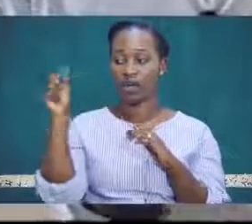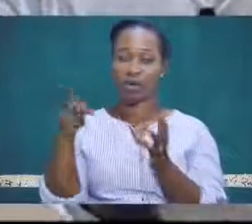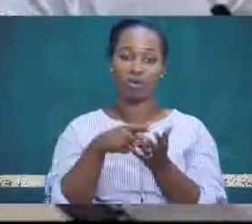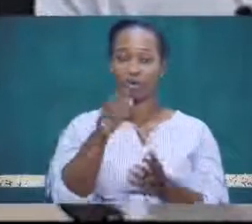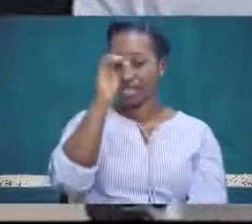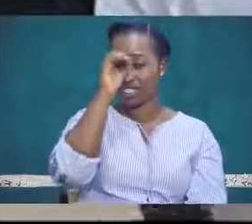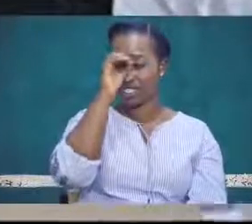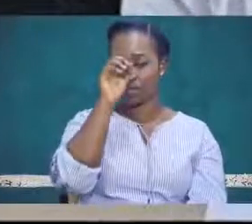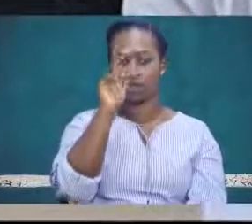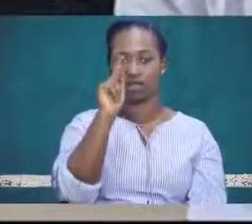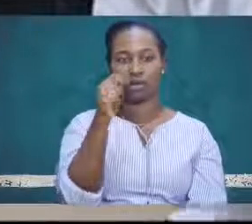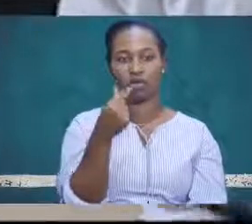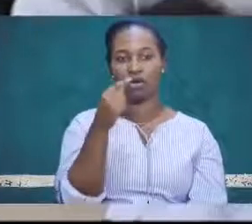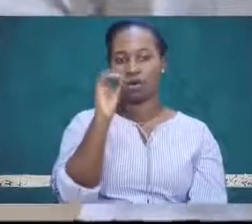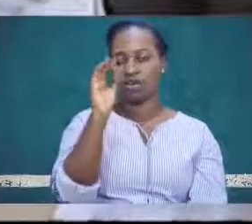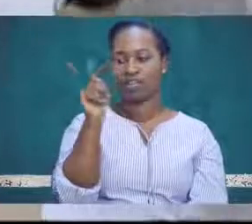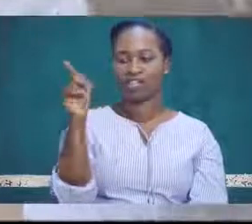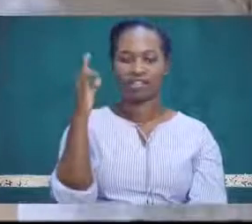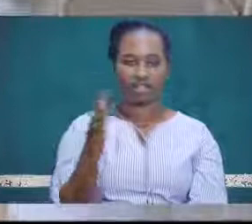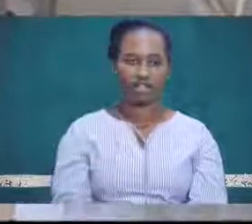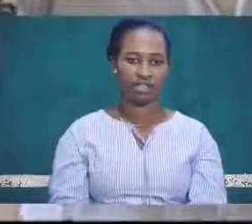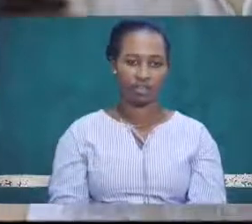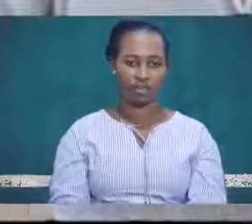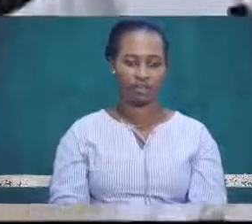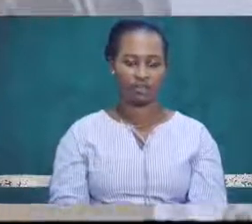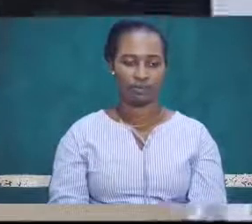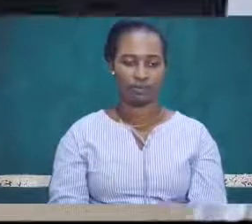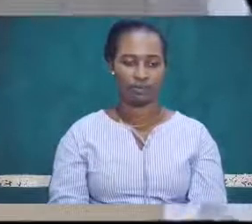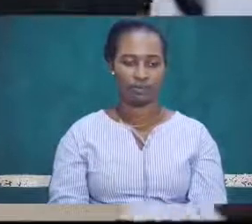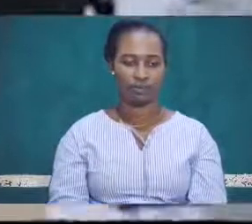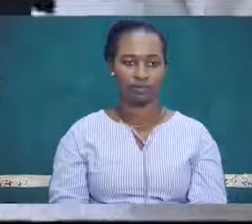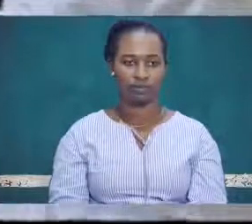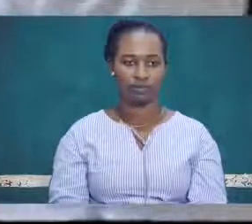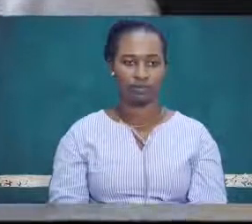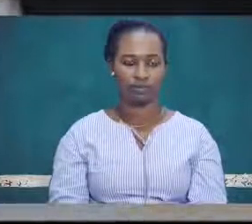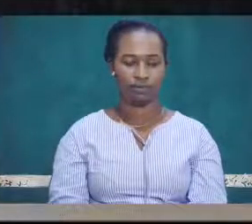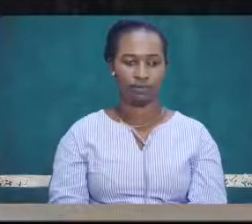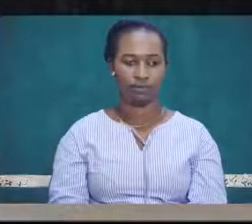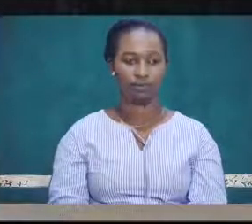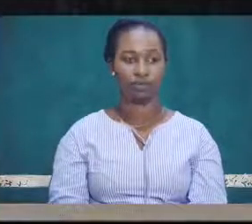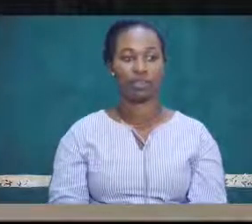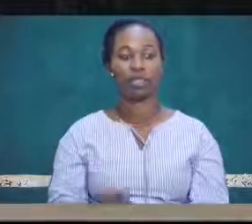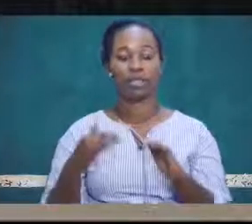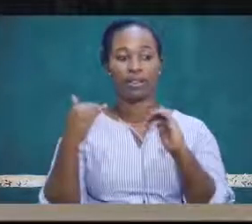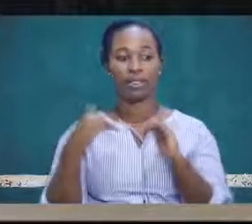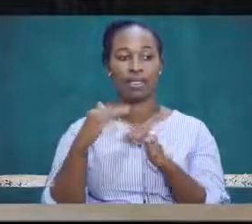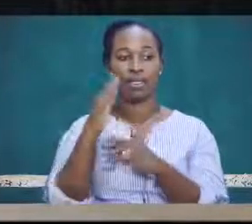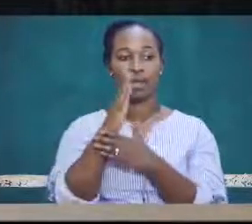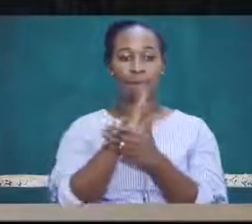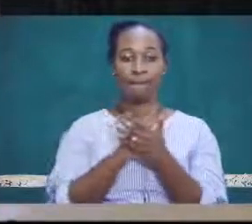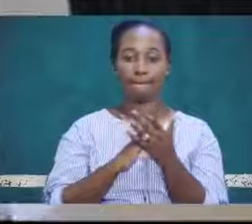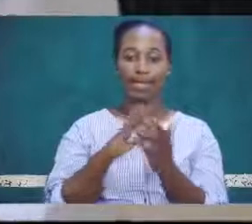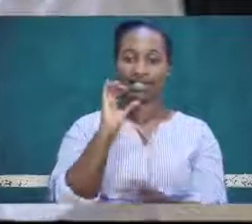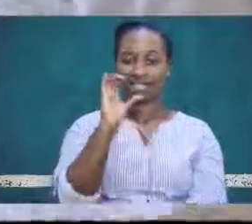0 kilograms of that commodity. Quantity demanded would be 0. They have already indicated it. So part C,